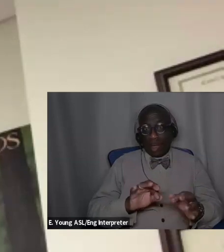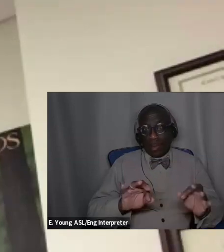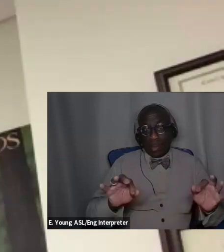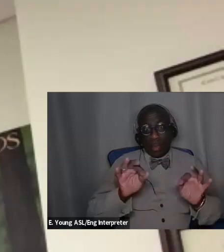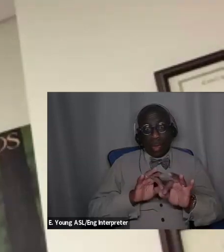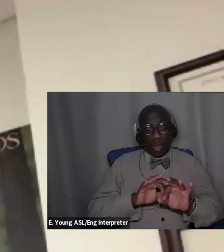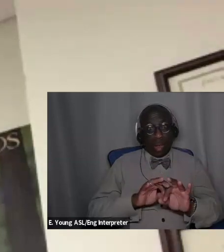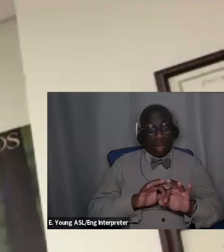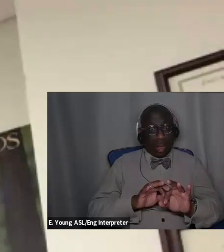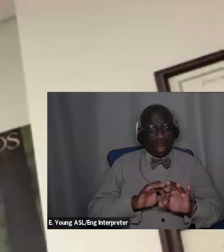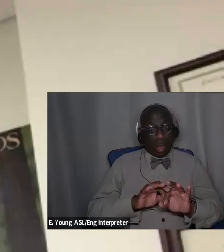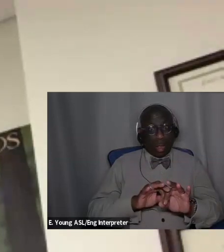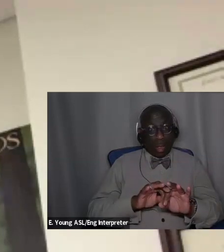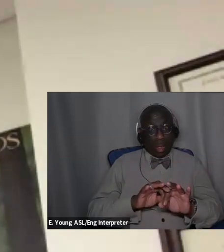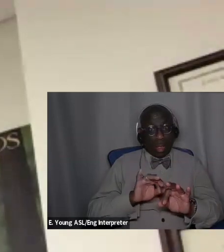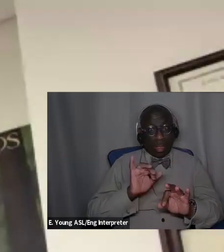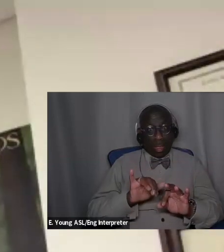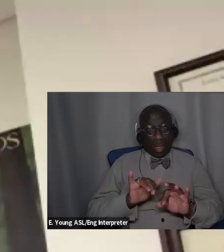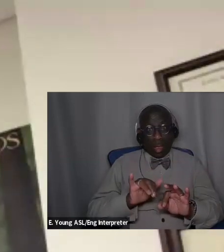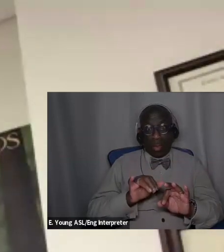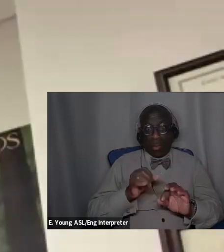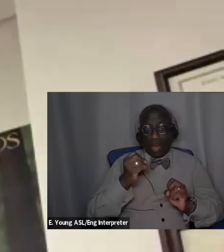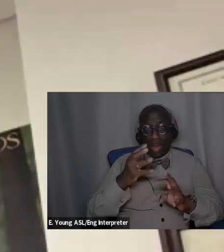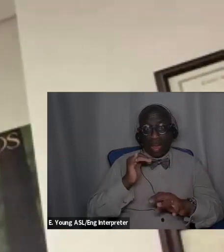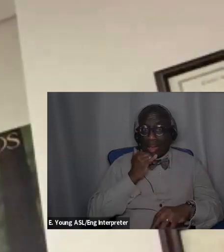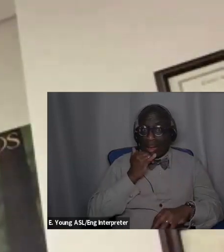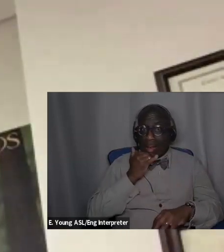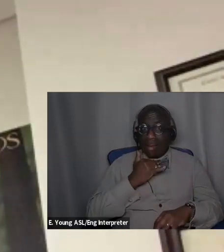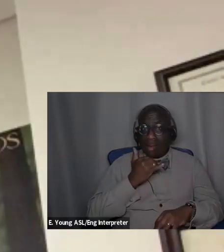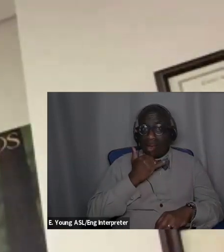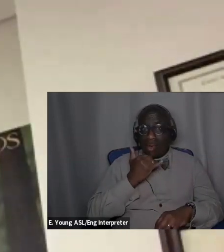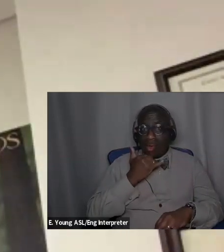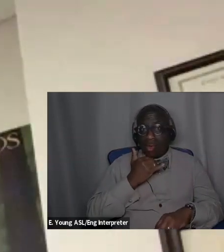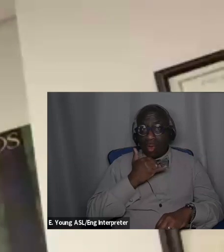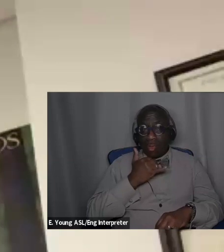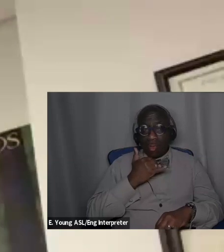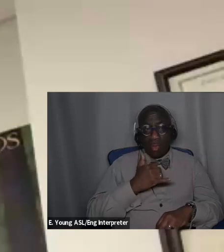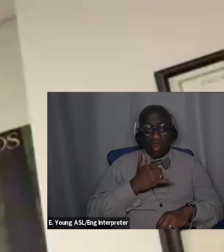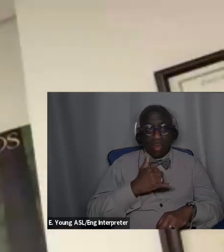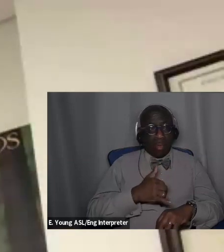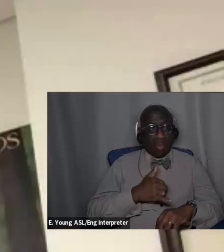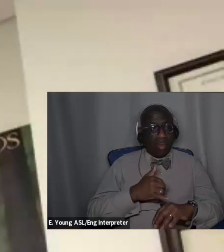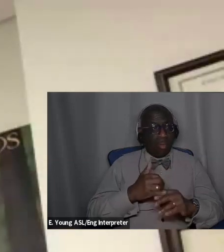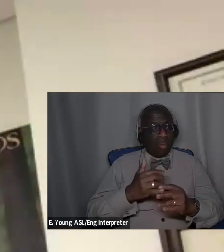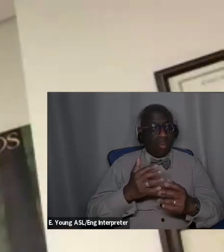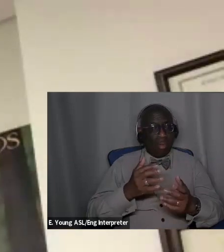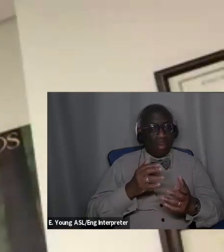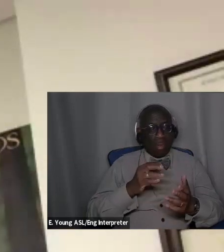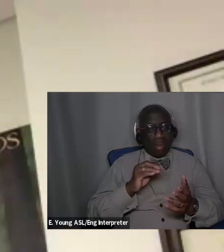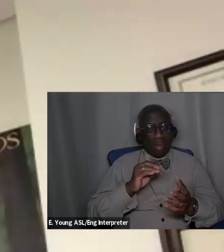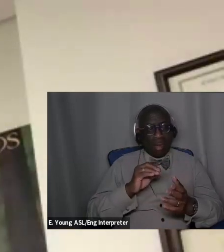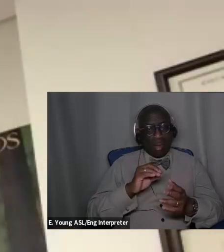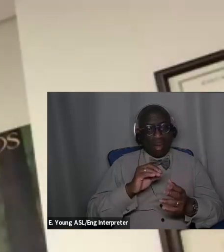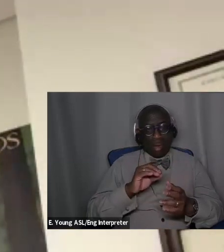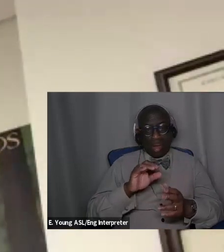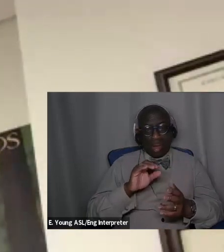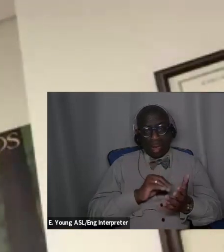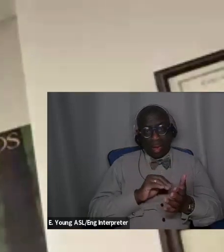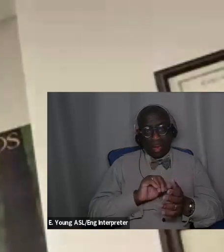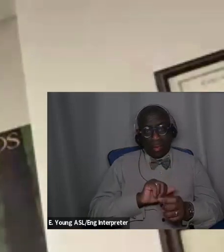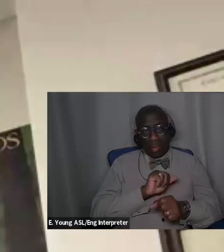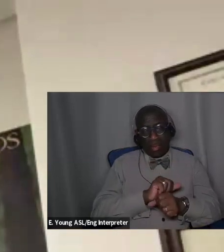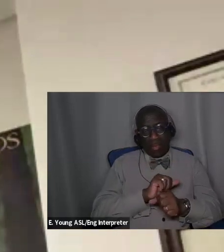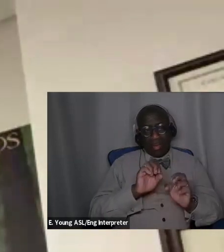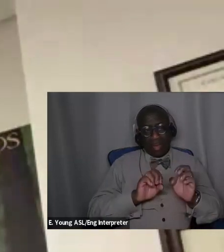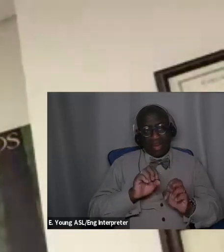because this is a very, very, very common mistake where people, instead of making a doctor's appointment for an evaluation,